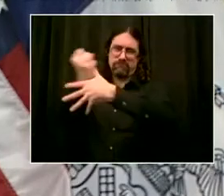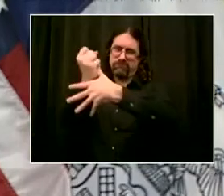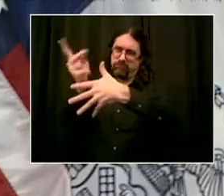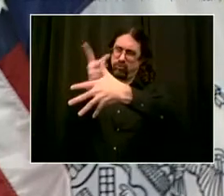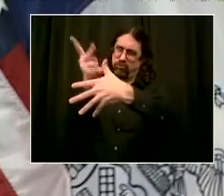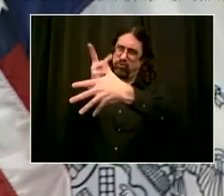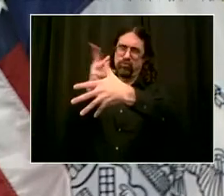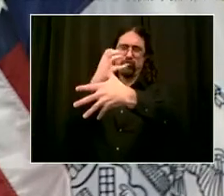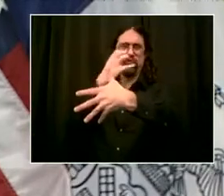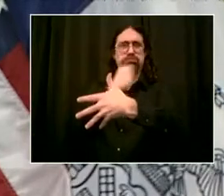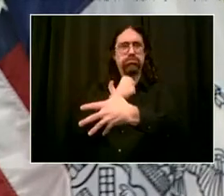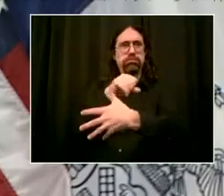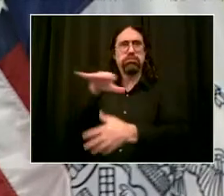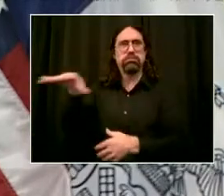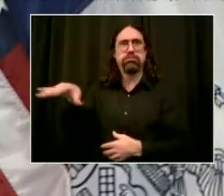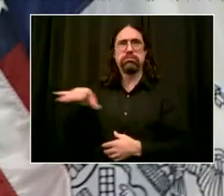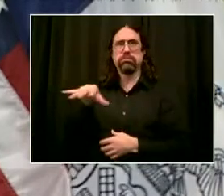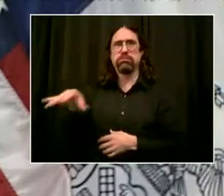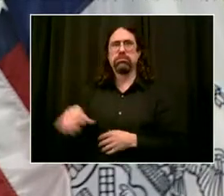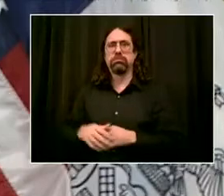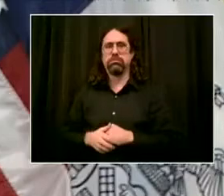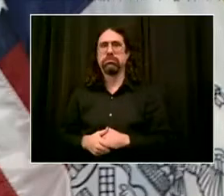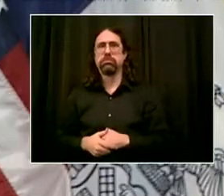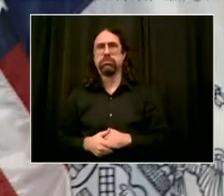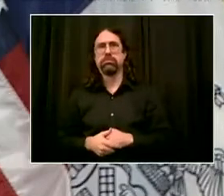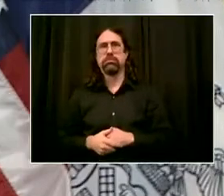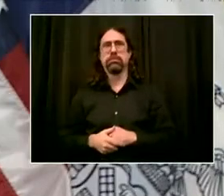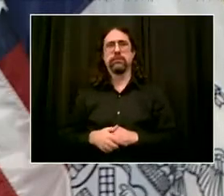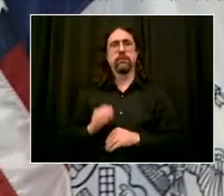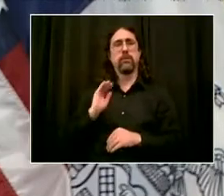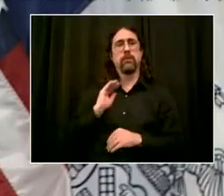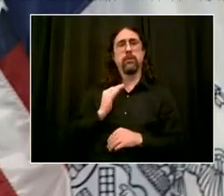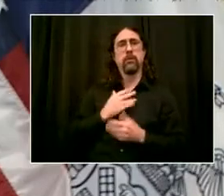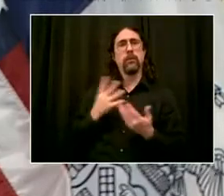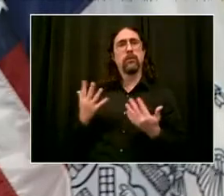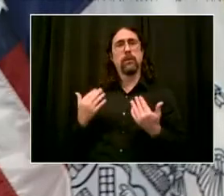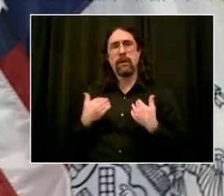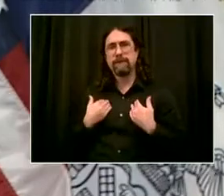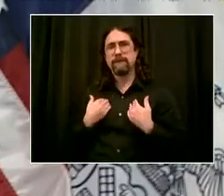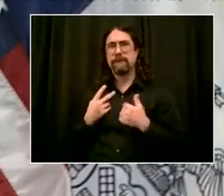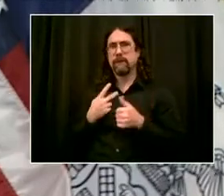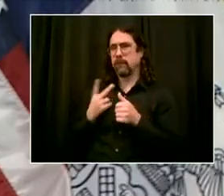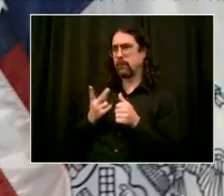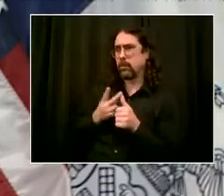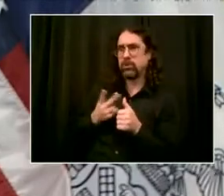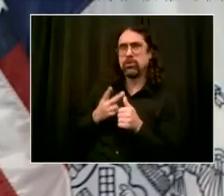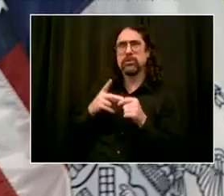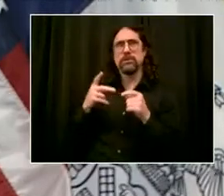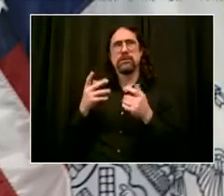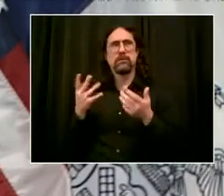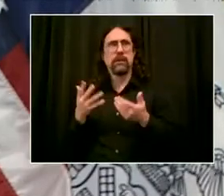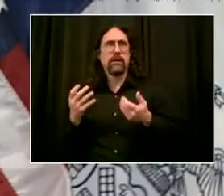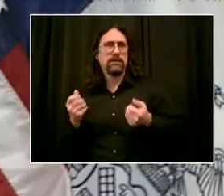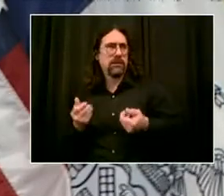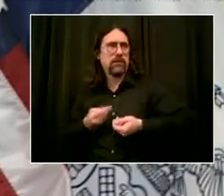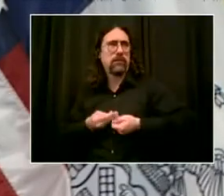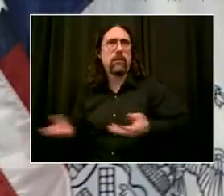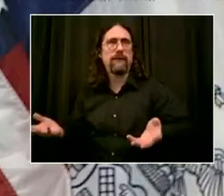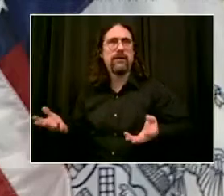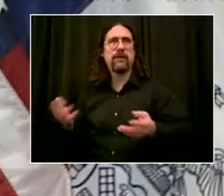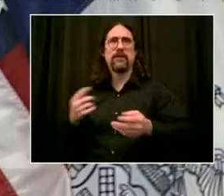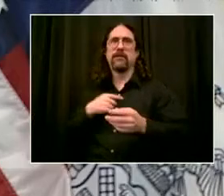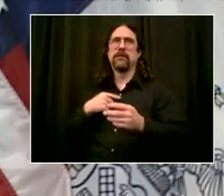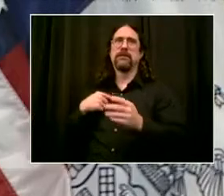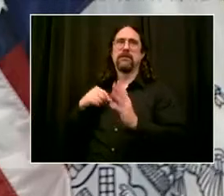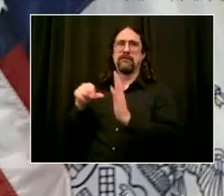priority followed by Elementary School and we'll keep building from there so this is a an initial Vision a lot of work to